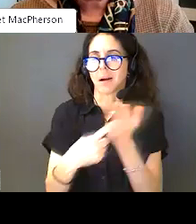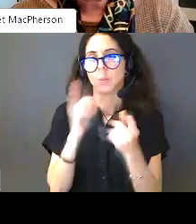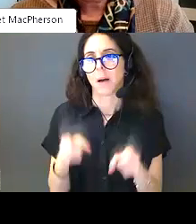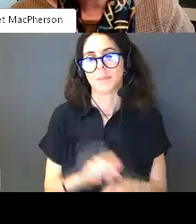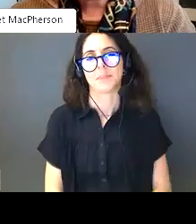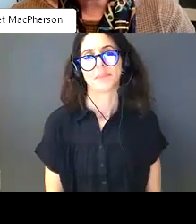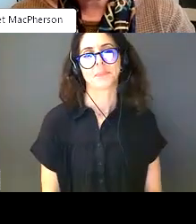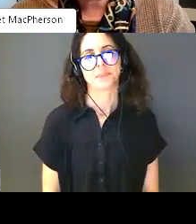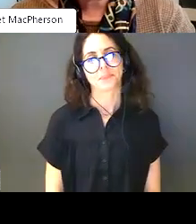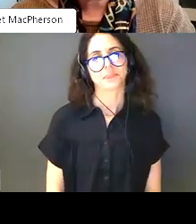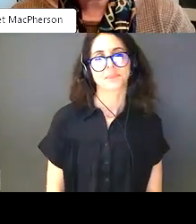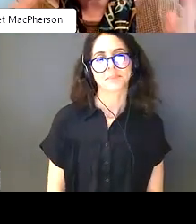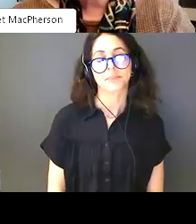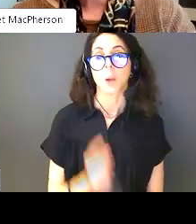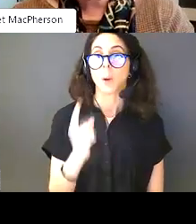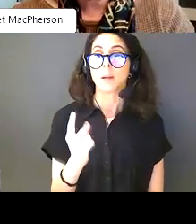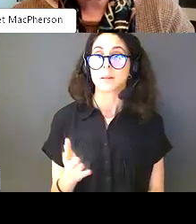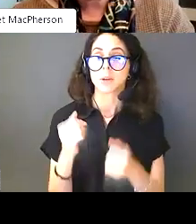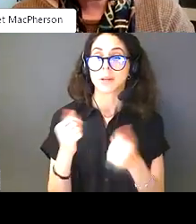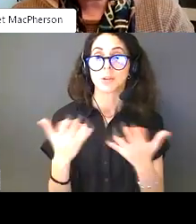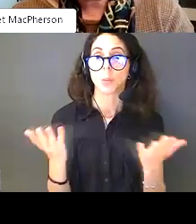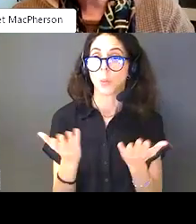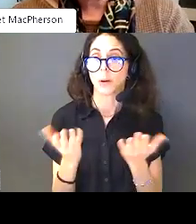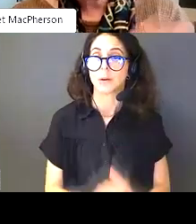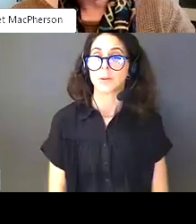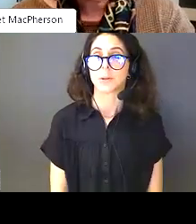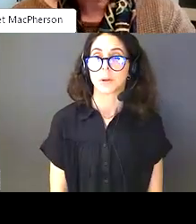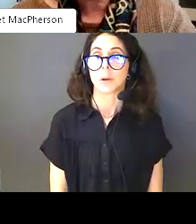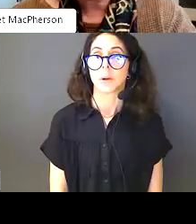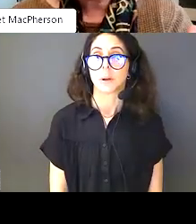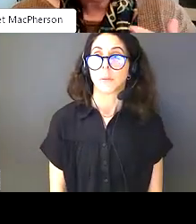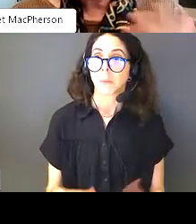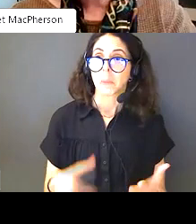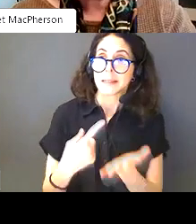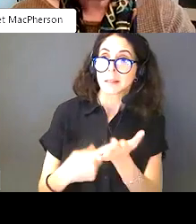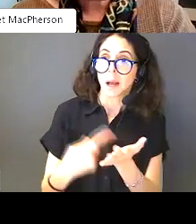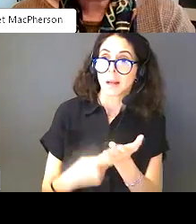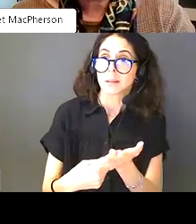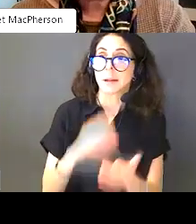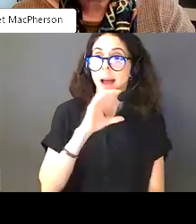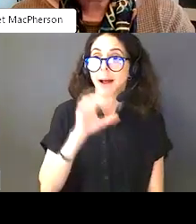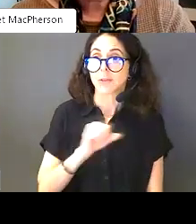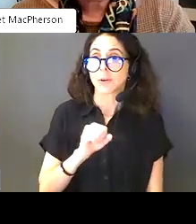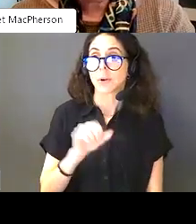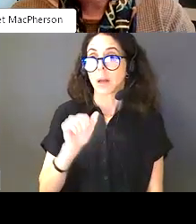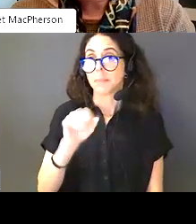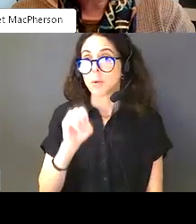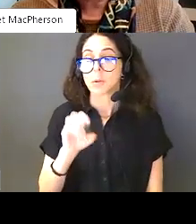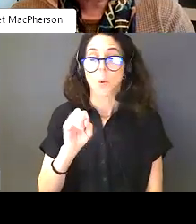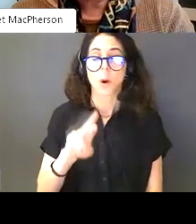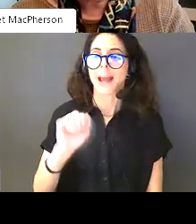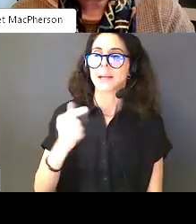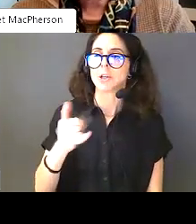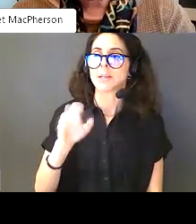of questions is to, sit and talk about elder abuse and ageism as it shows up in your community.